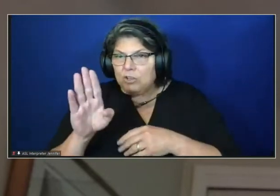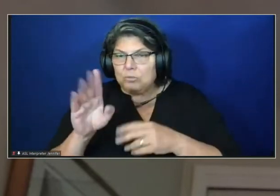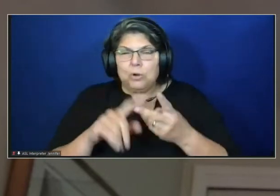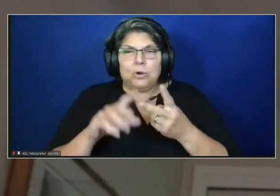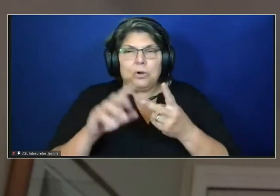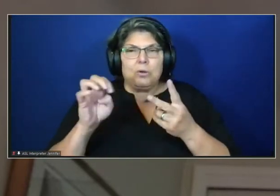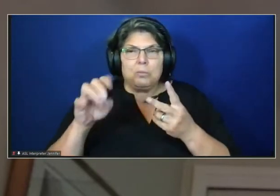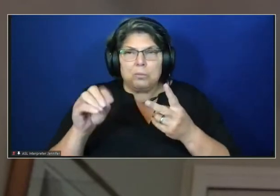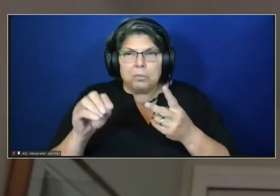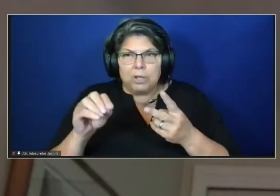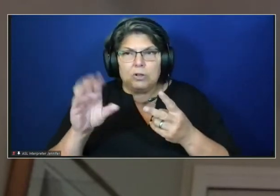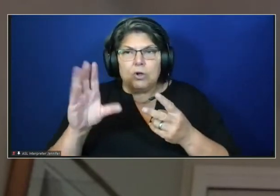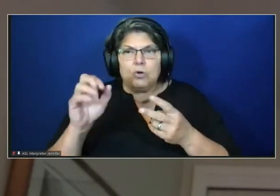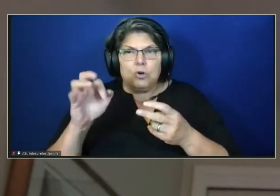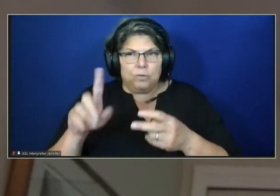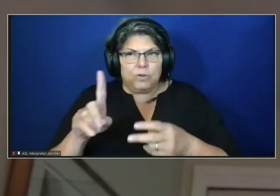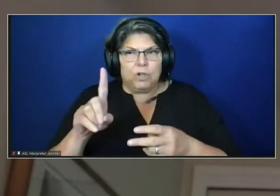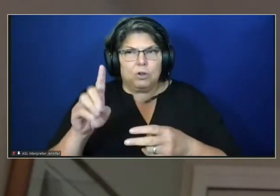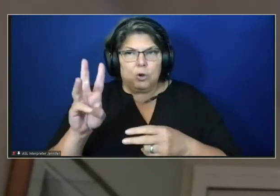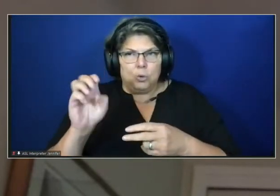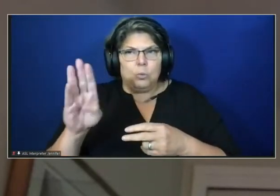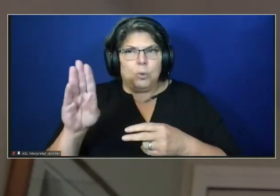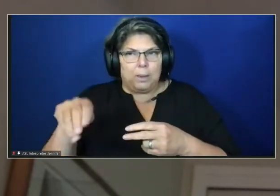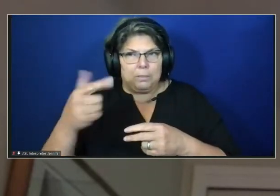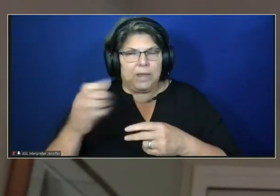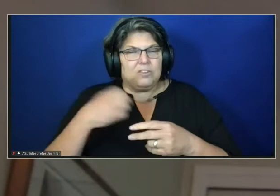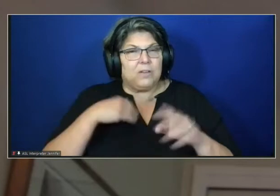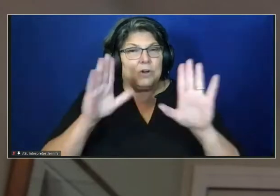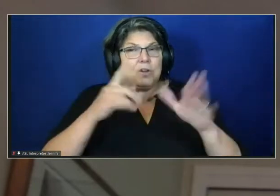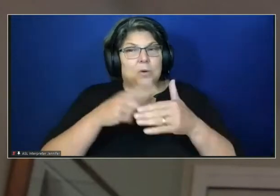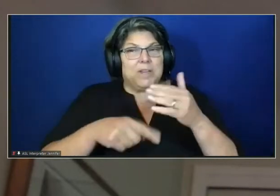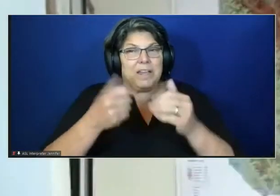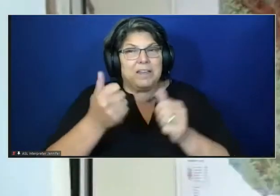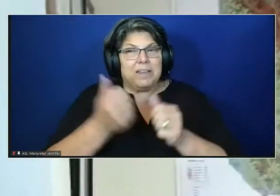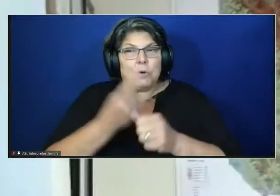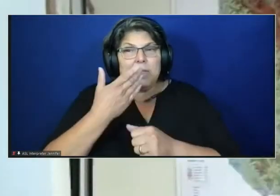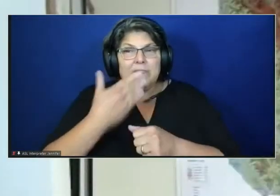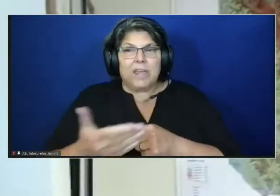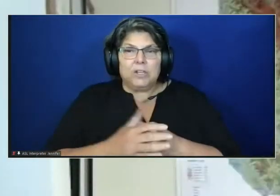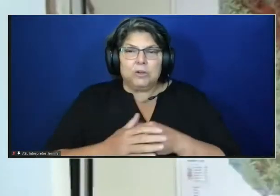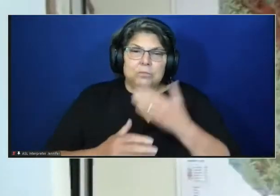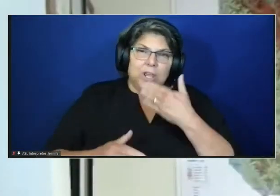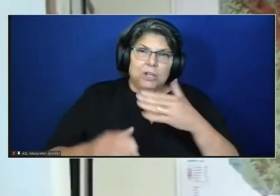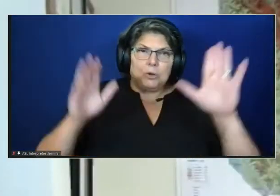or the Mendocino County COVID web pages. So have a great weekend, everybody. Thank you. Thank you.